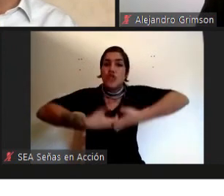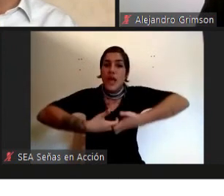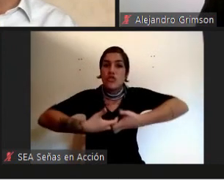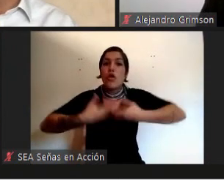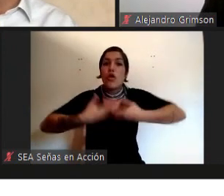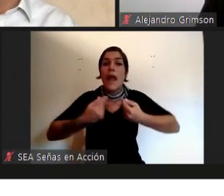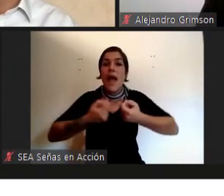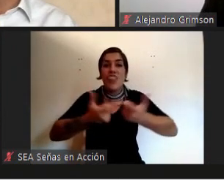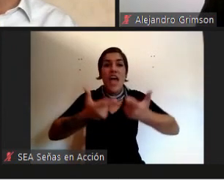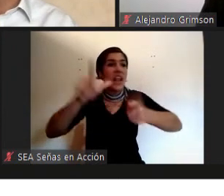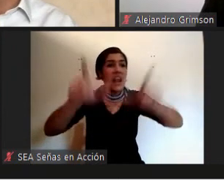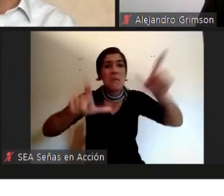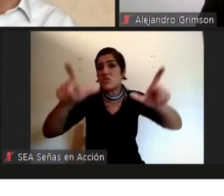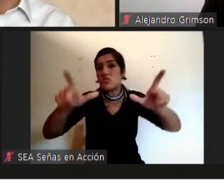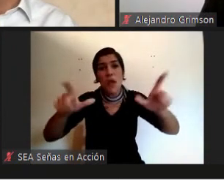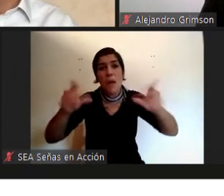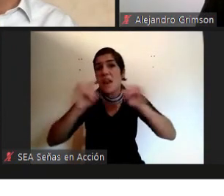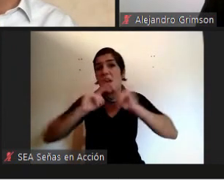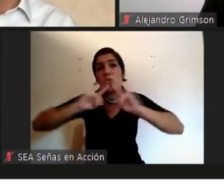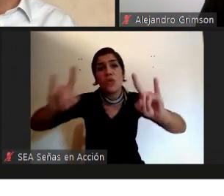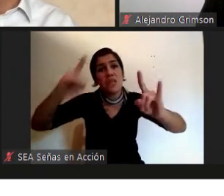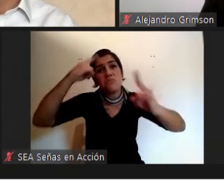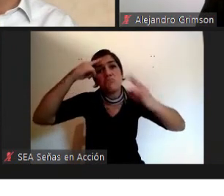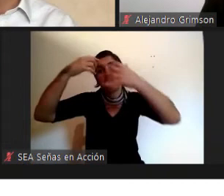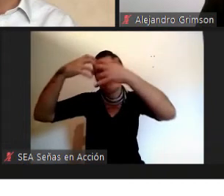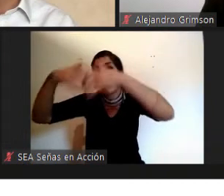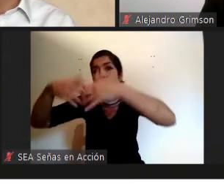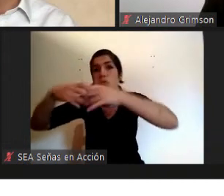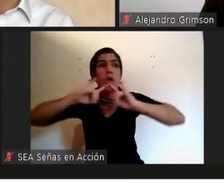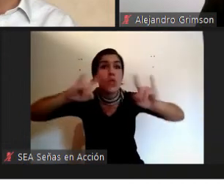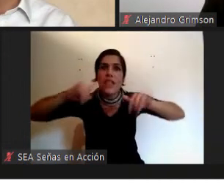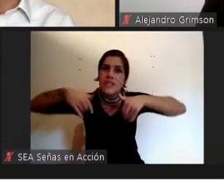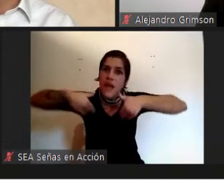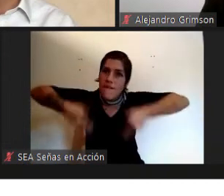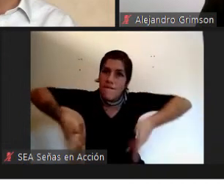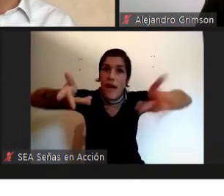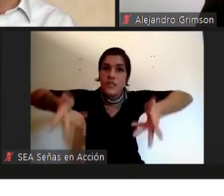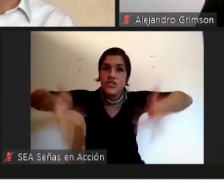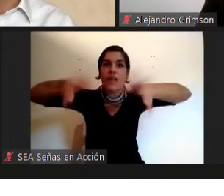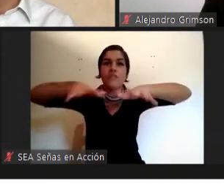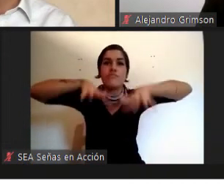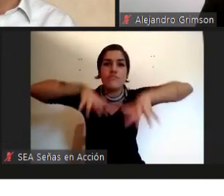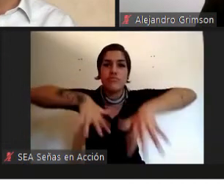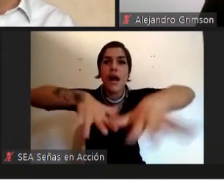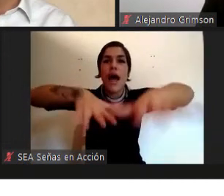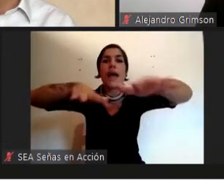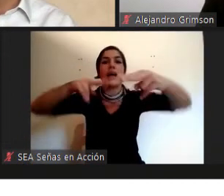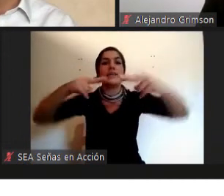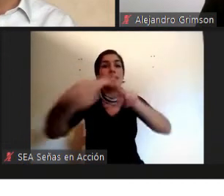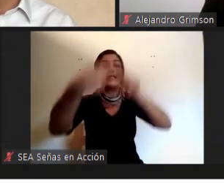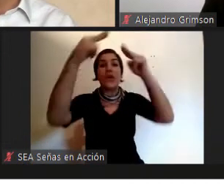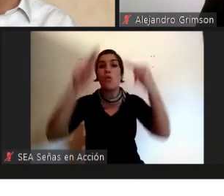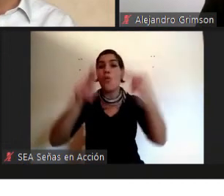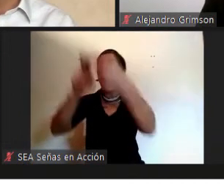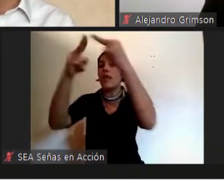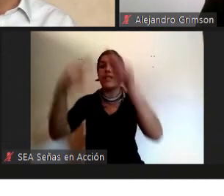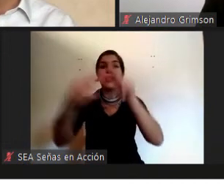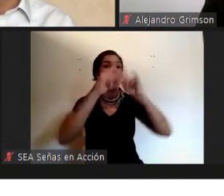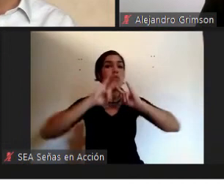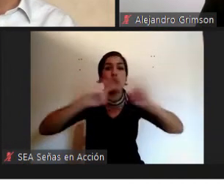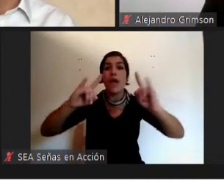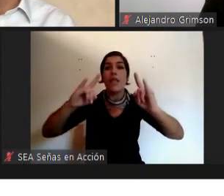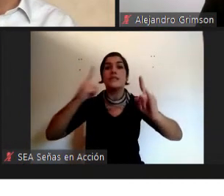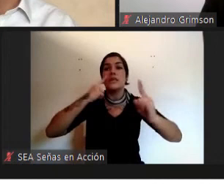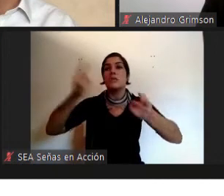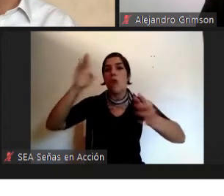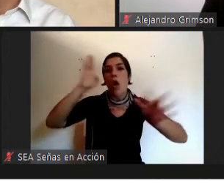a space to think and reflect, and in order to take up the streets so as to meet with others and to be able to listen to